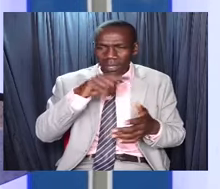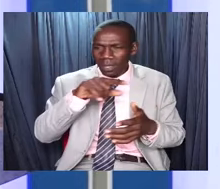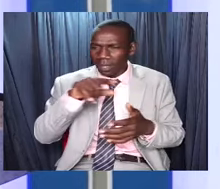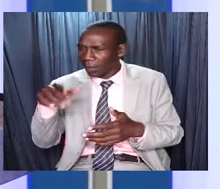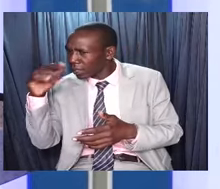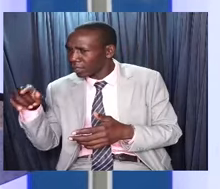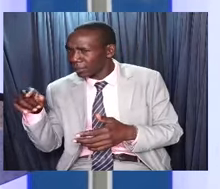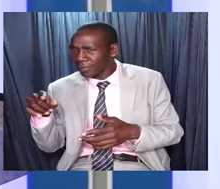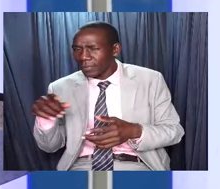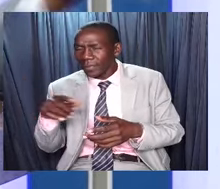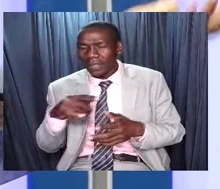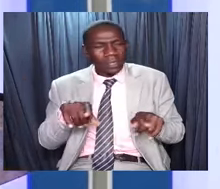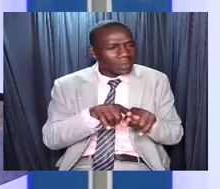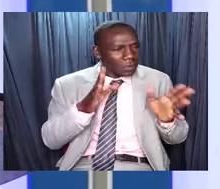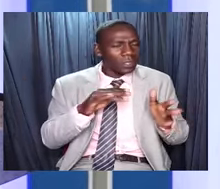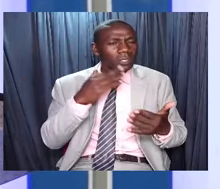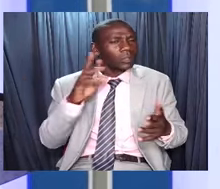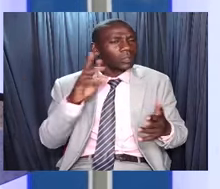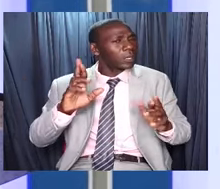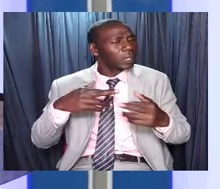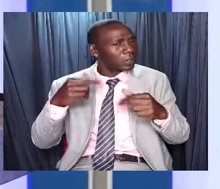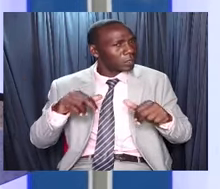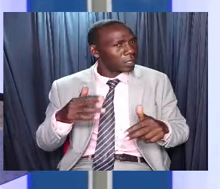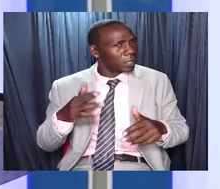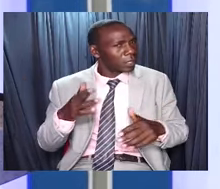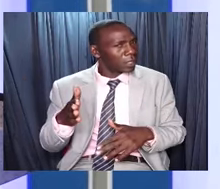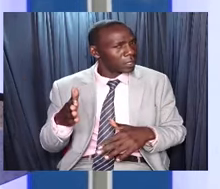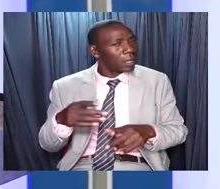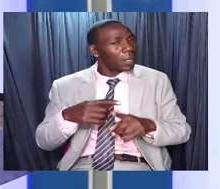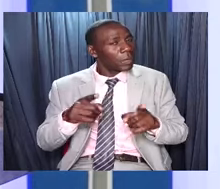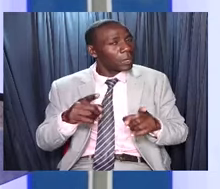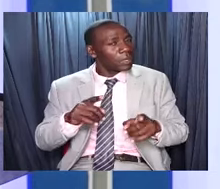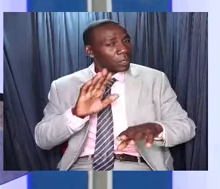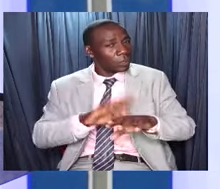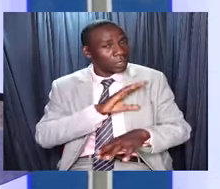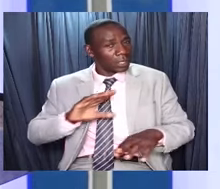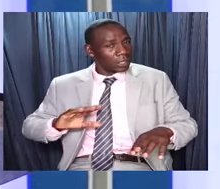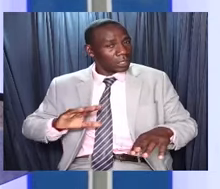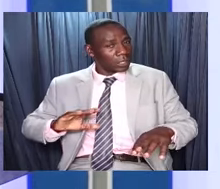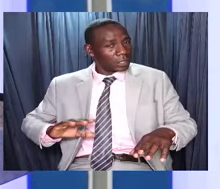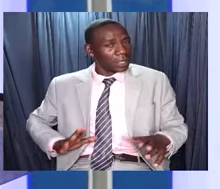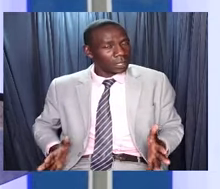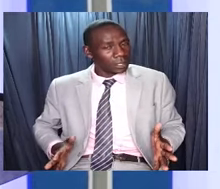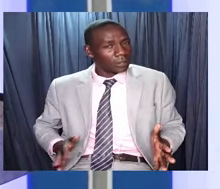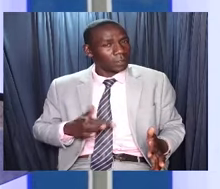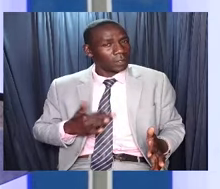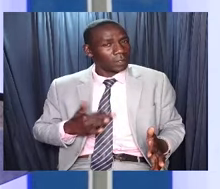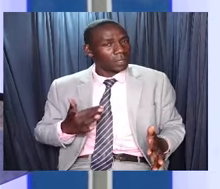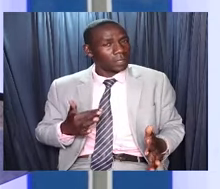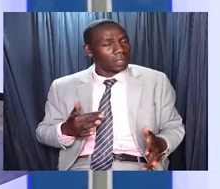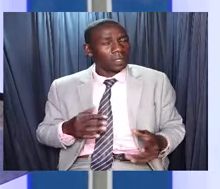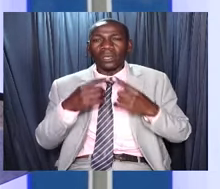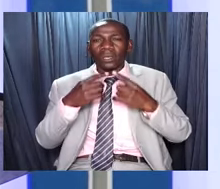I be rectified here? Maana mtu kama huyo huwa amefika. Because such a person normally has attained. Lakini Mkristo anayejiona hajafika. But a Christian feeling he has not